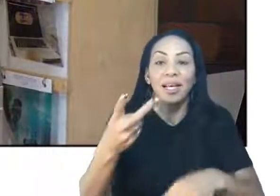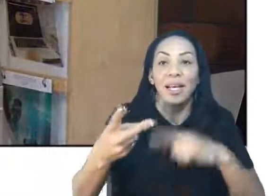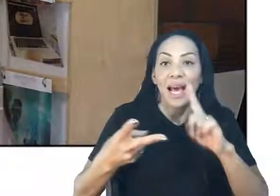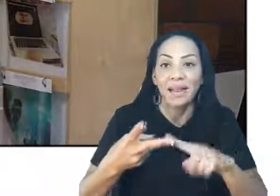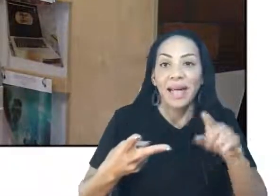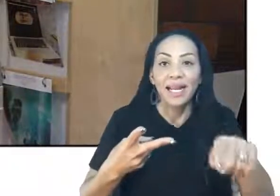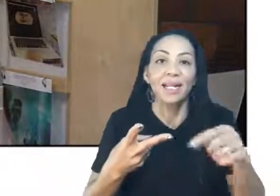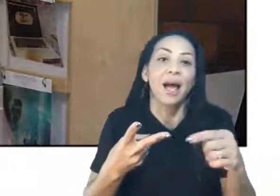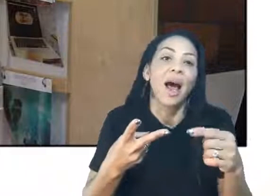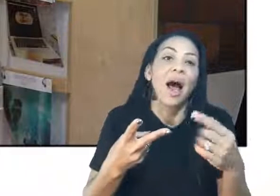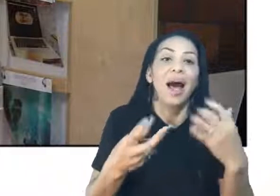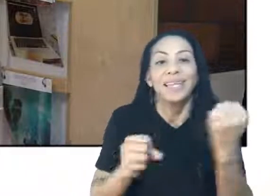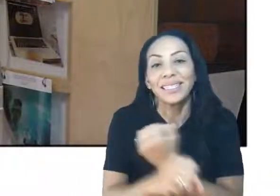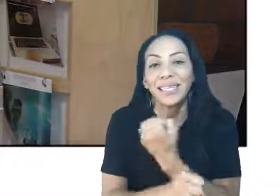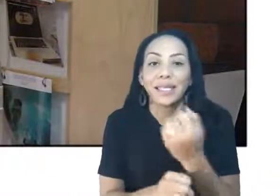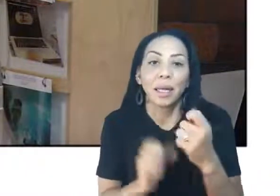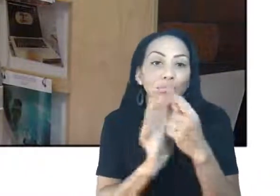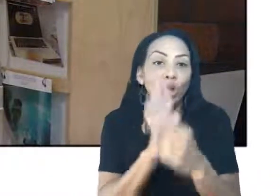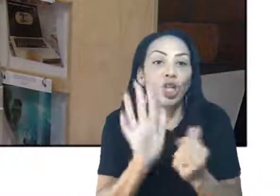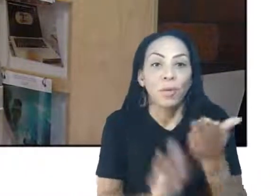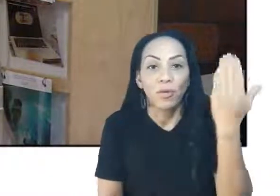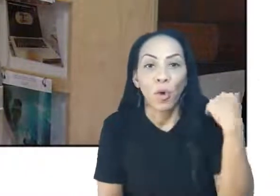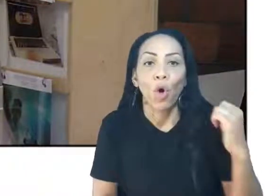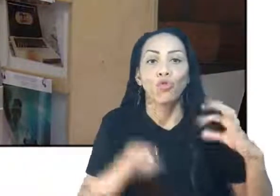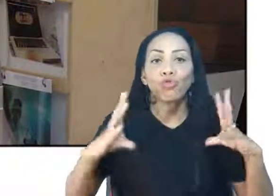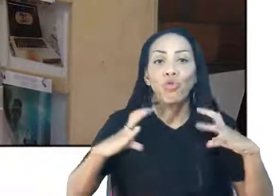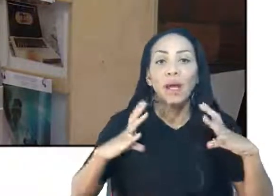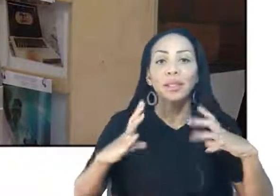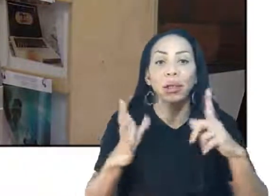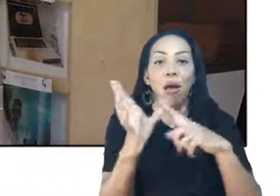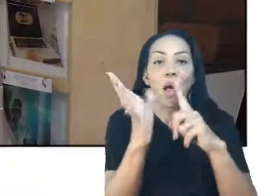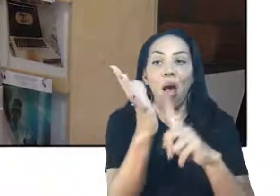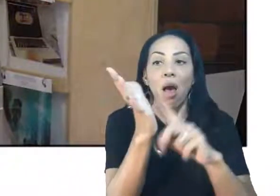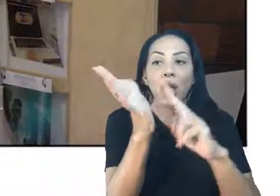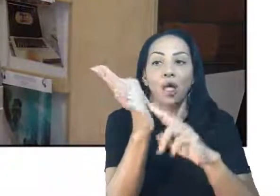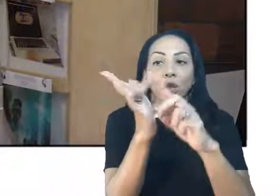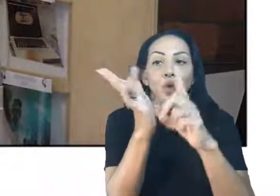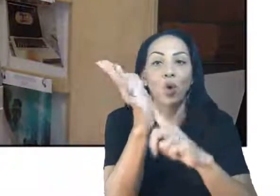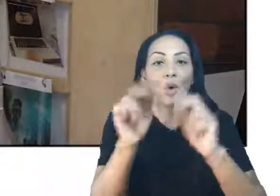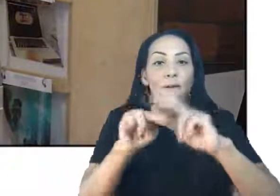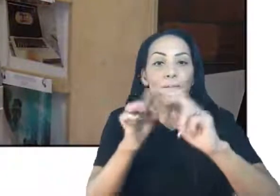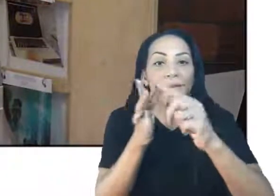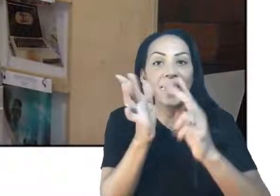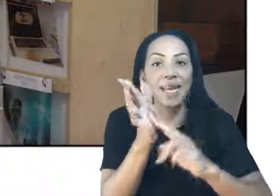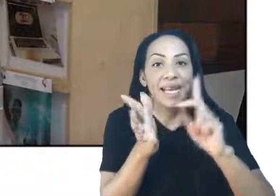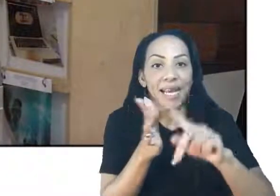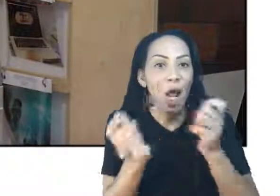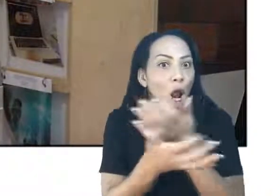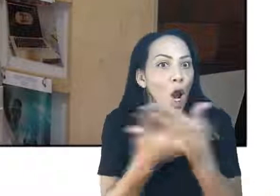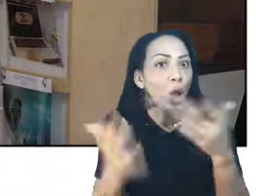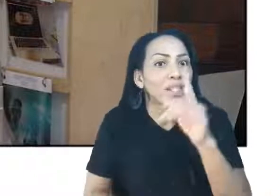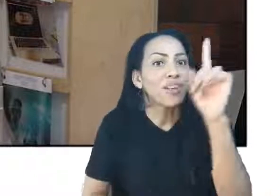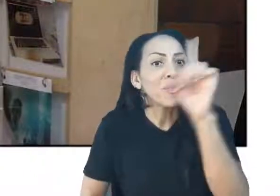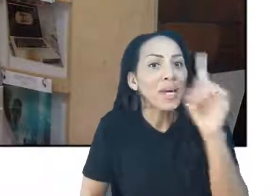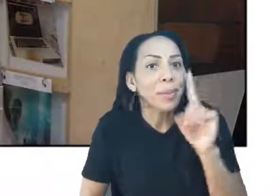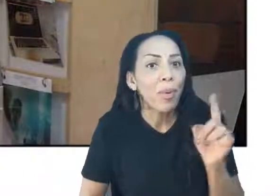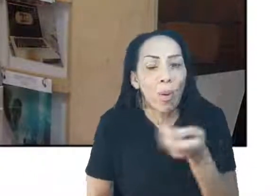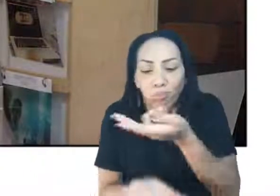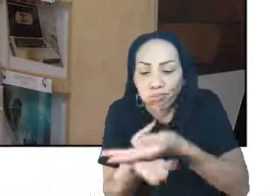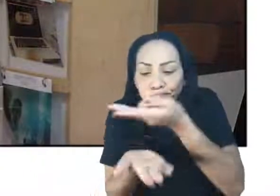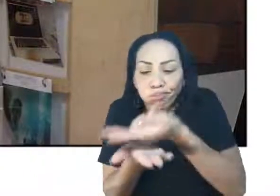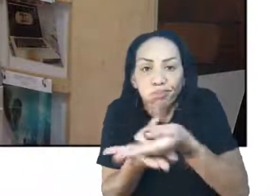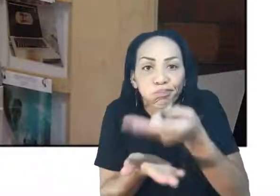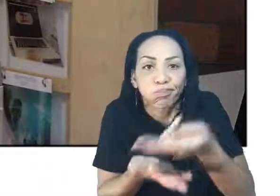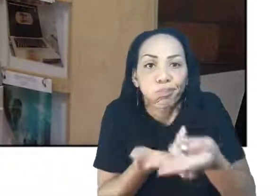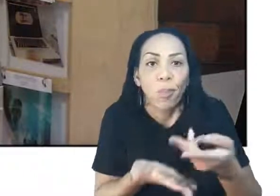Arnolfini. And you can see lots of people lying down on beanbags and yoga mats, resting with the Frank Bolin